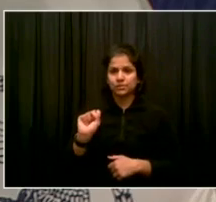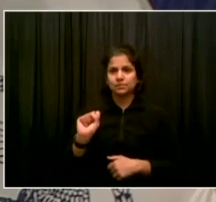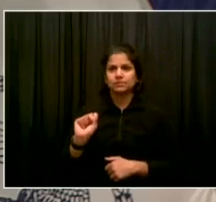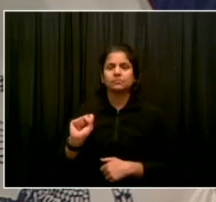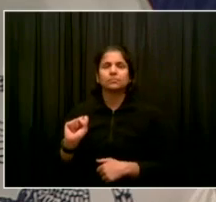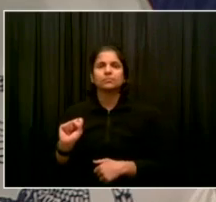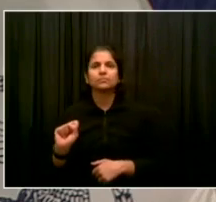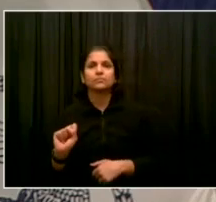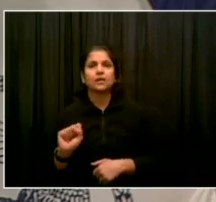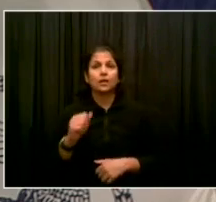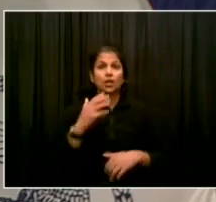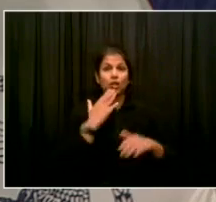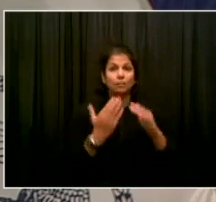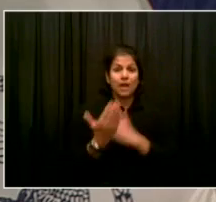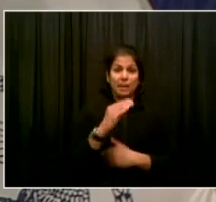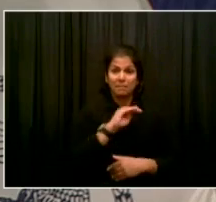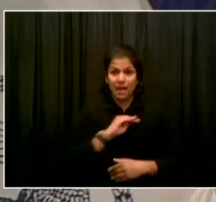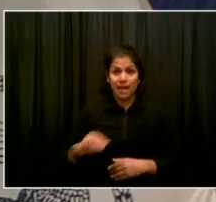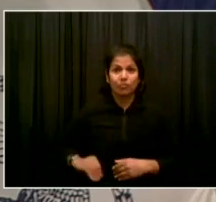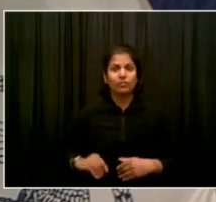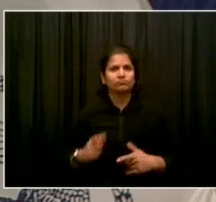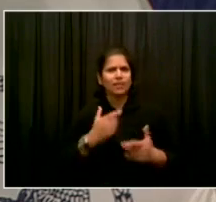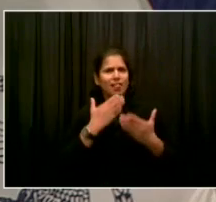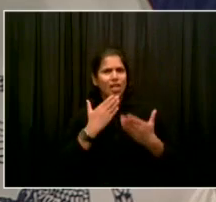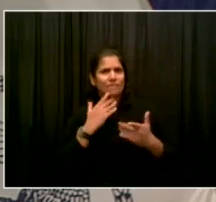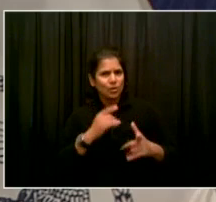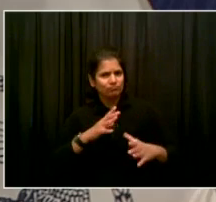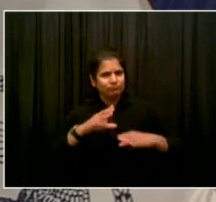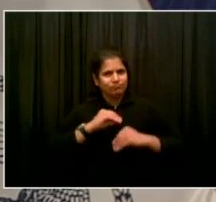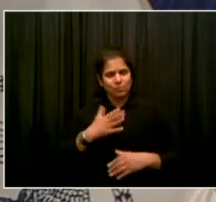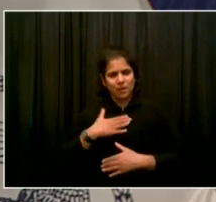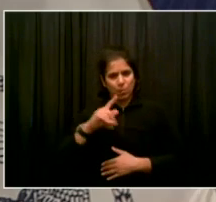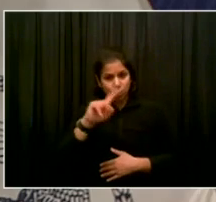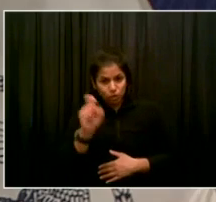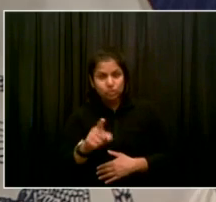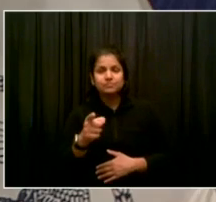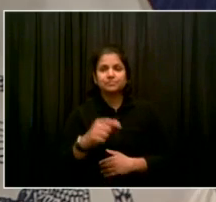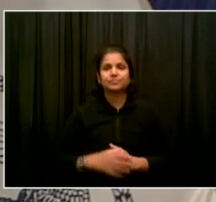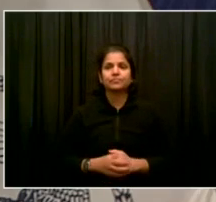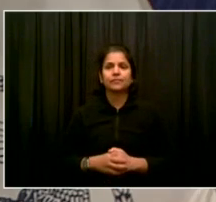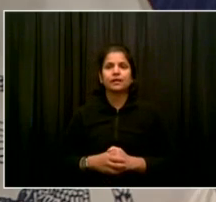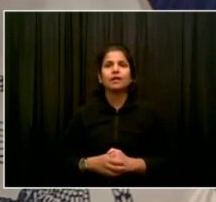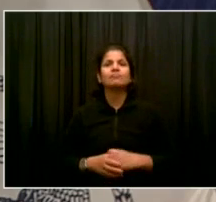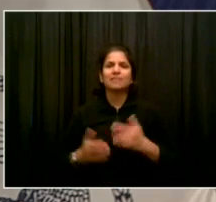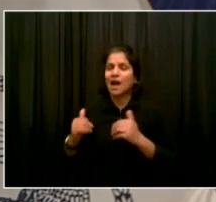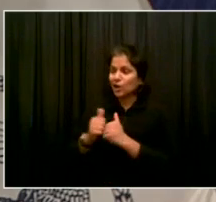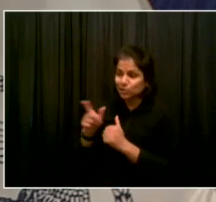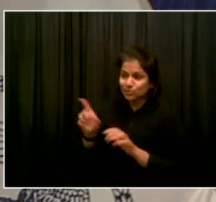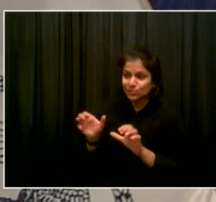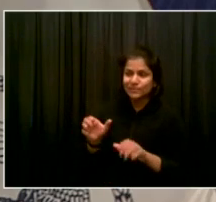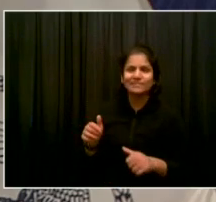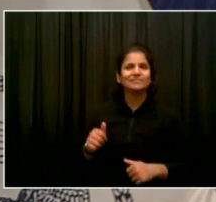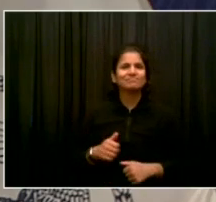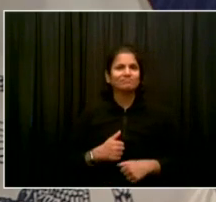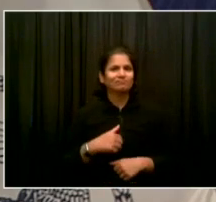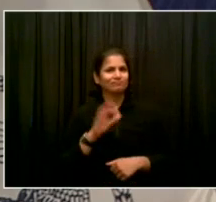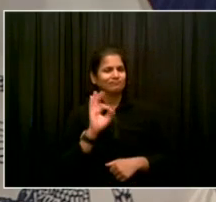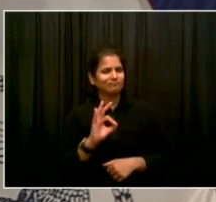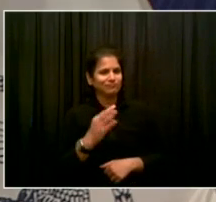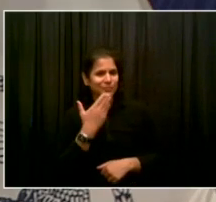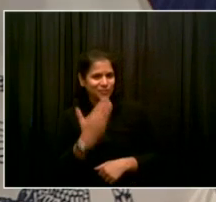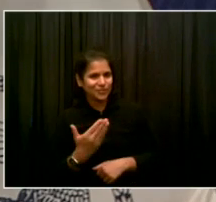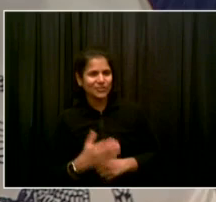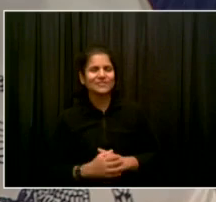okay. Thanks for asking. So I wanted to ask you about these testing sites that the